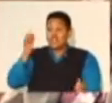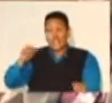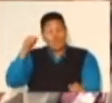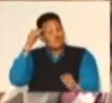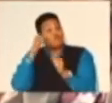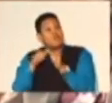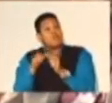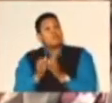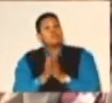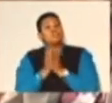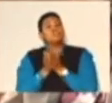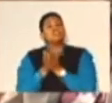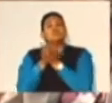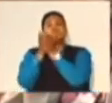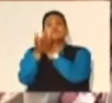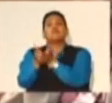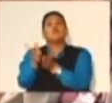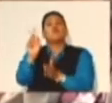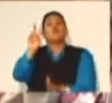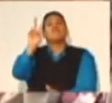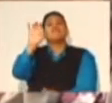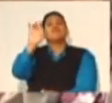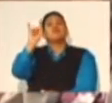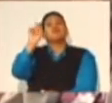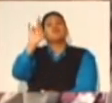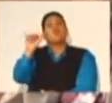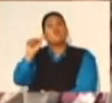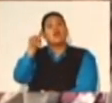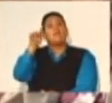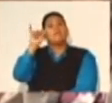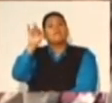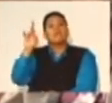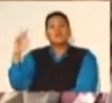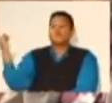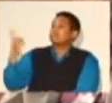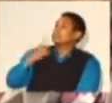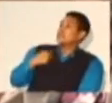cruise ships docking at Victoria Pier. So I was told.